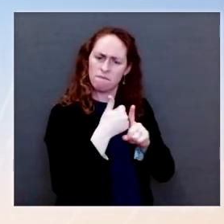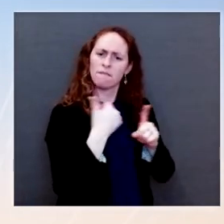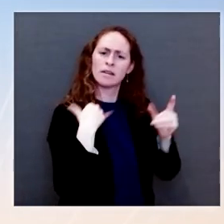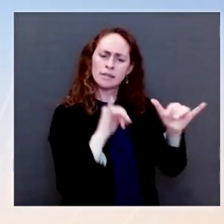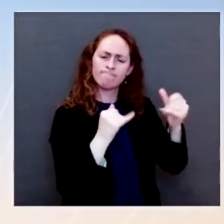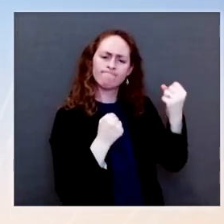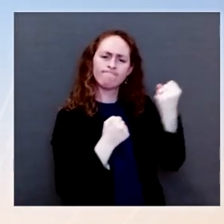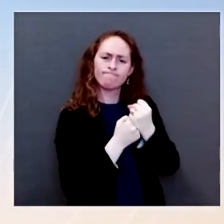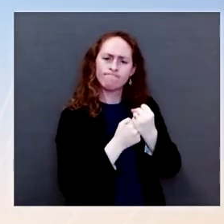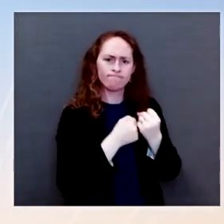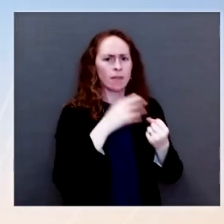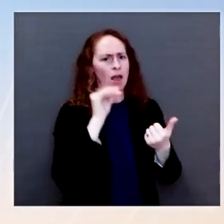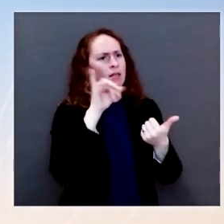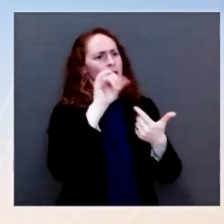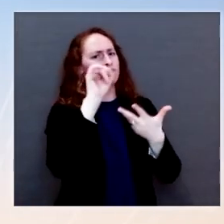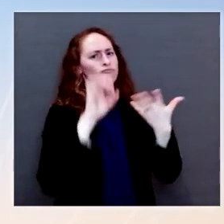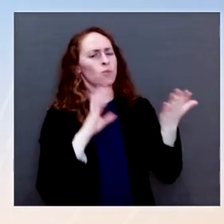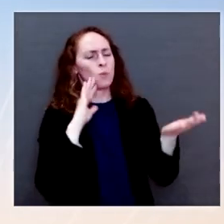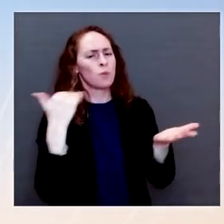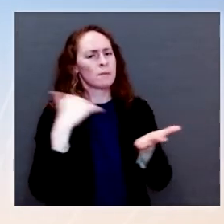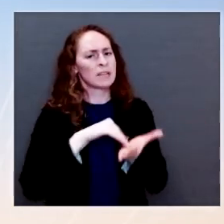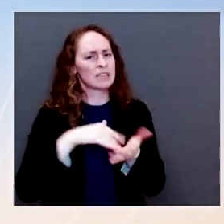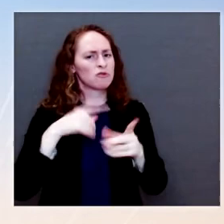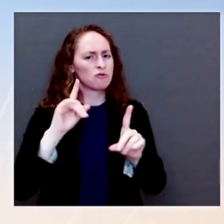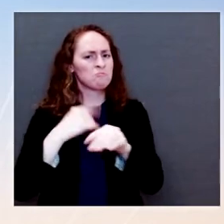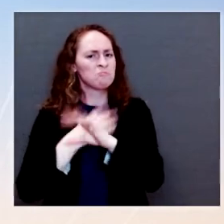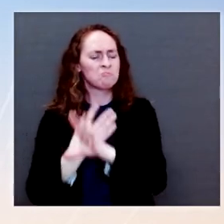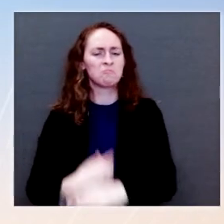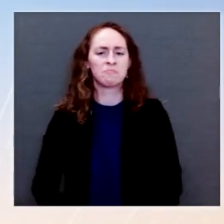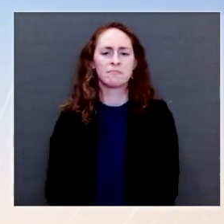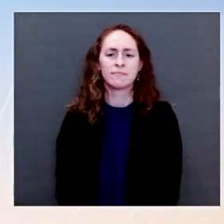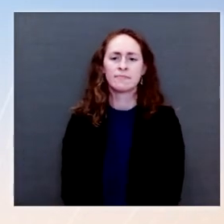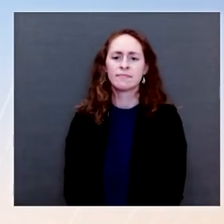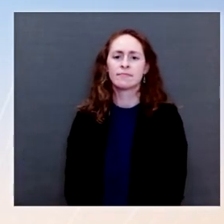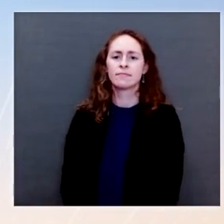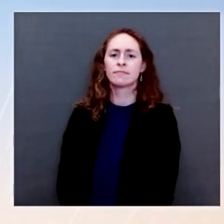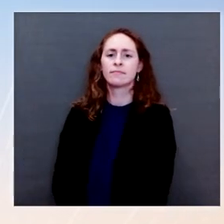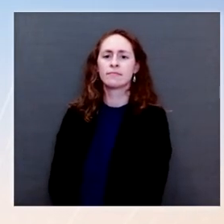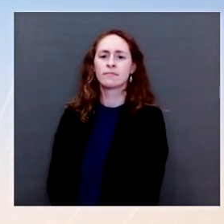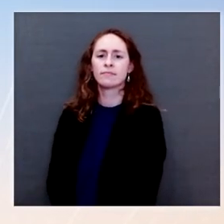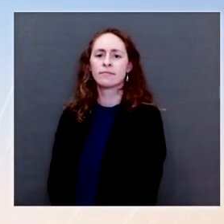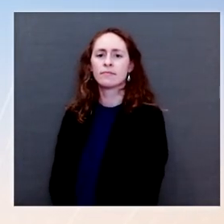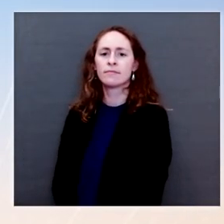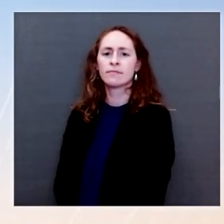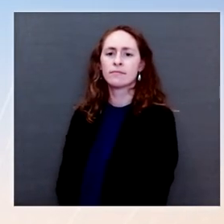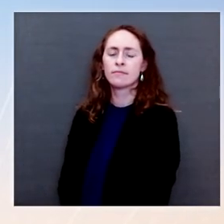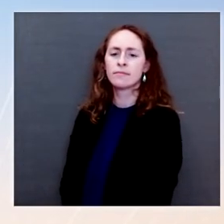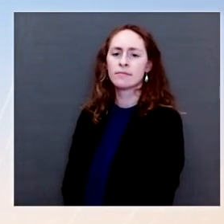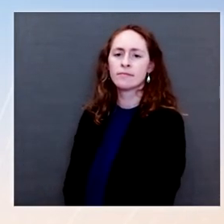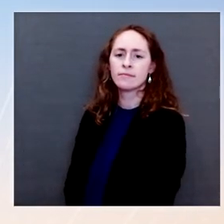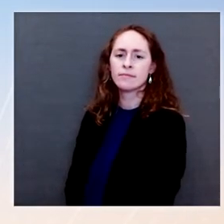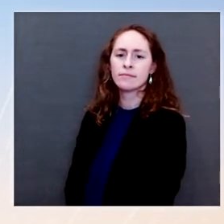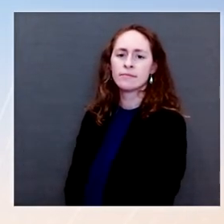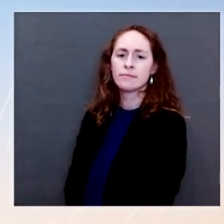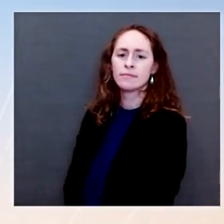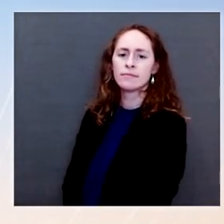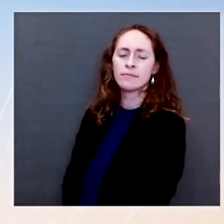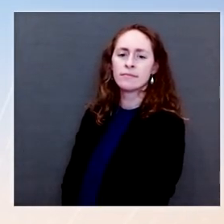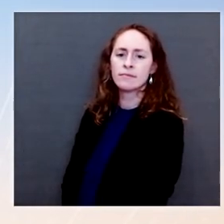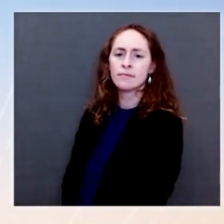is included in that. What is the update on the investigation that Mayorkas was having on that?